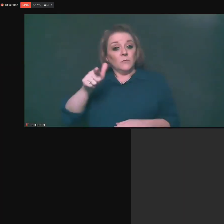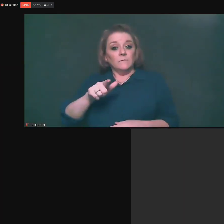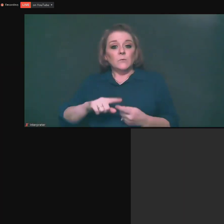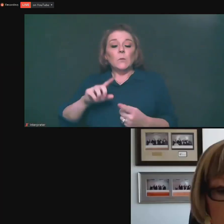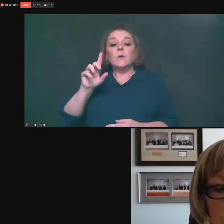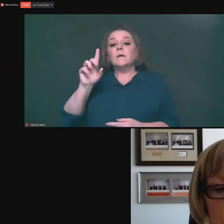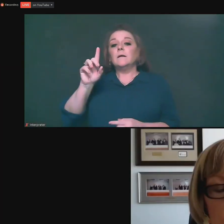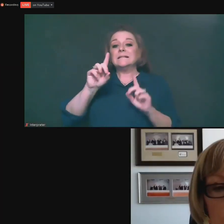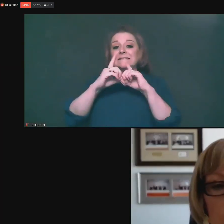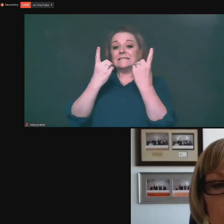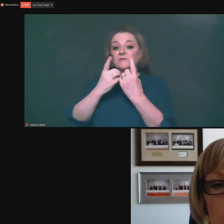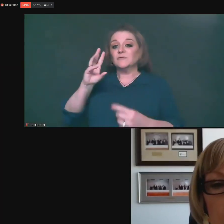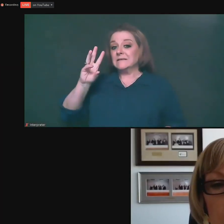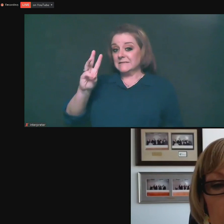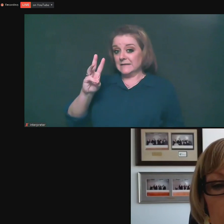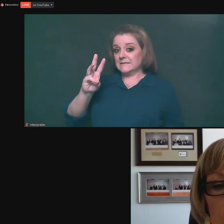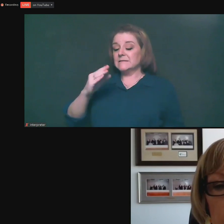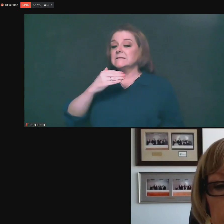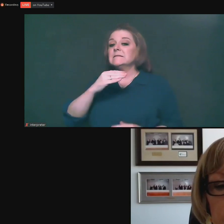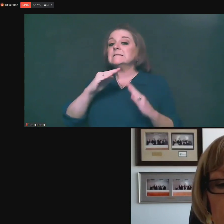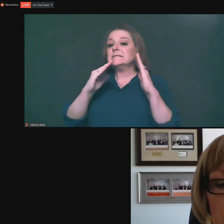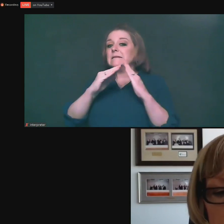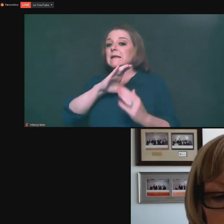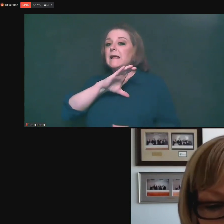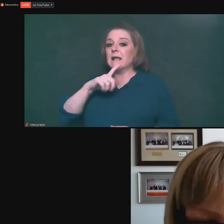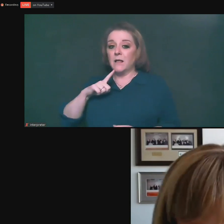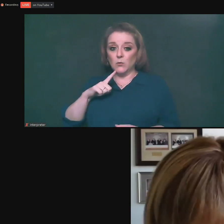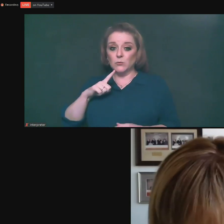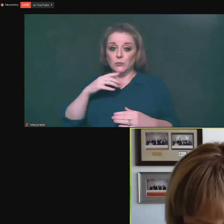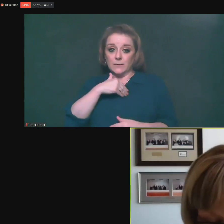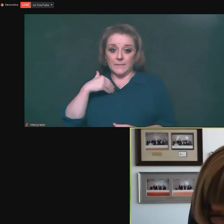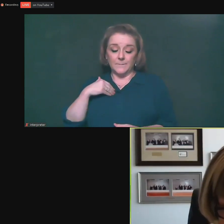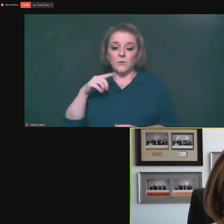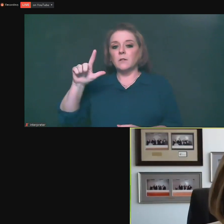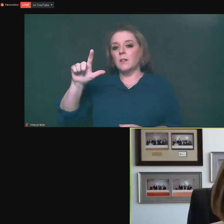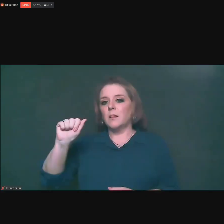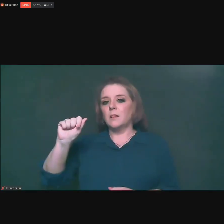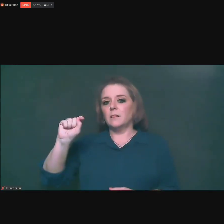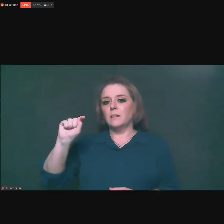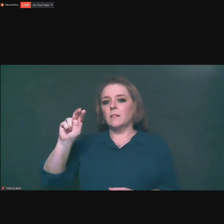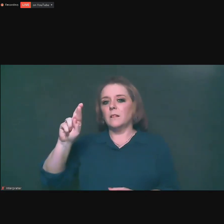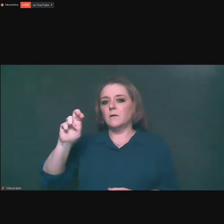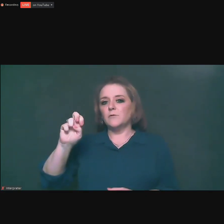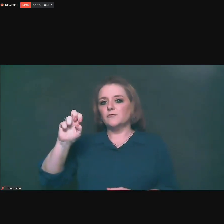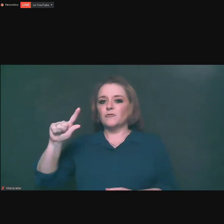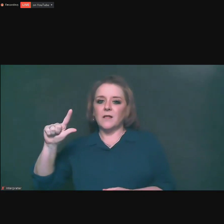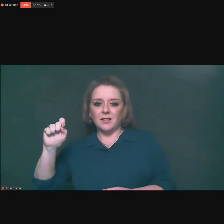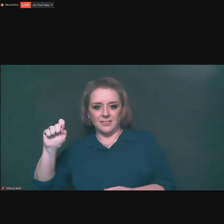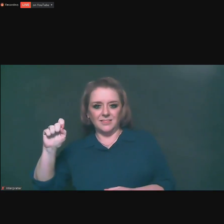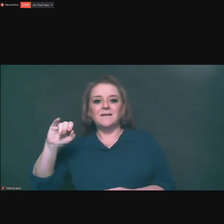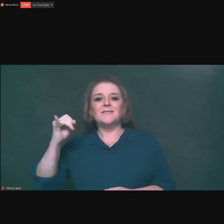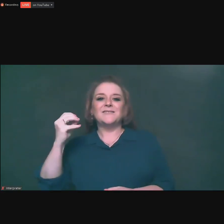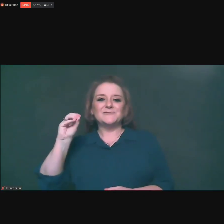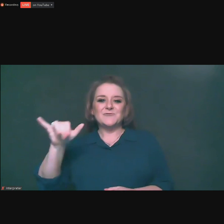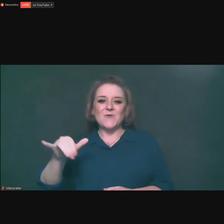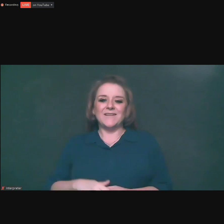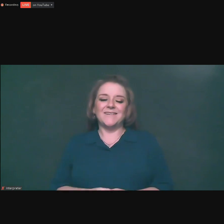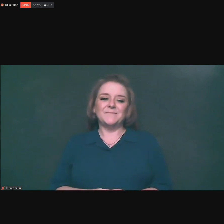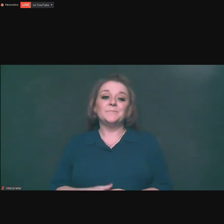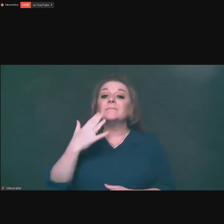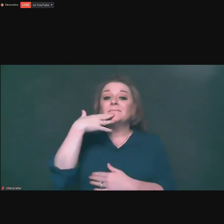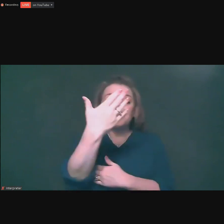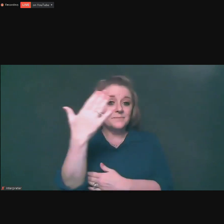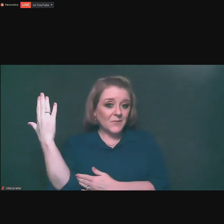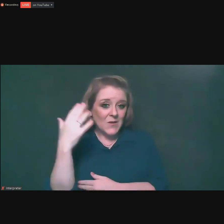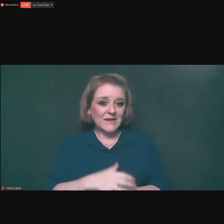District 6 City Council Member Luttrell Joy. Ms. Joy. Good morning to everyone, and I want to